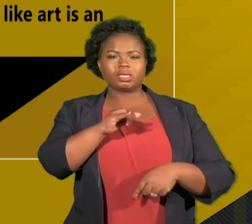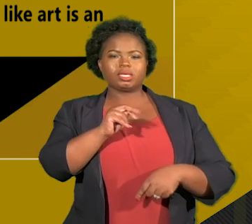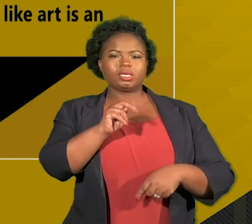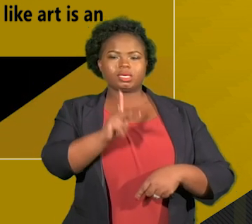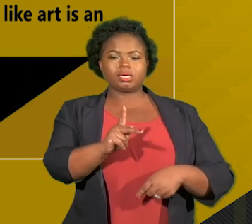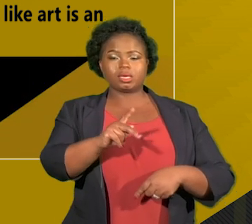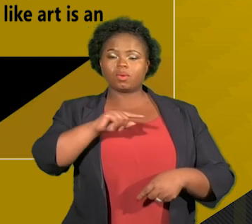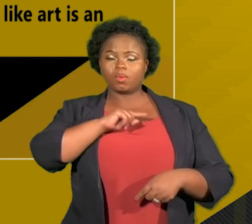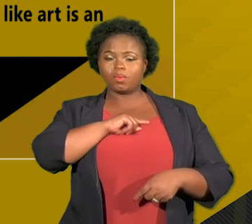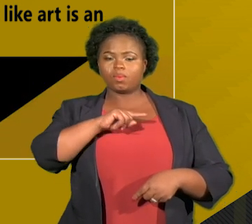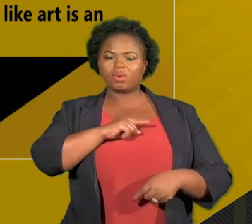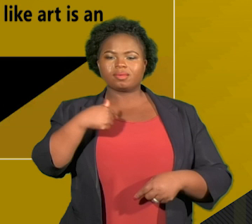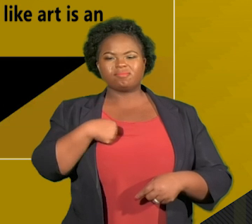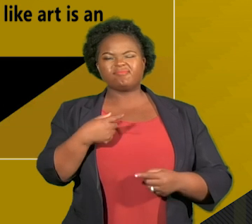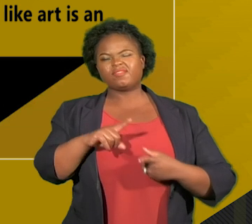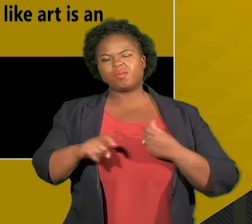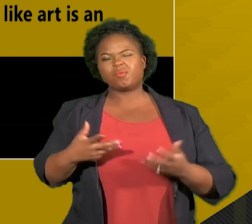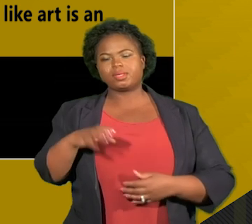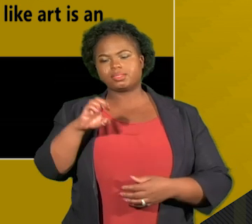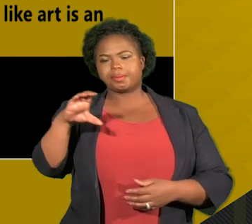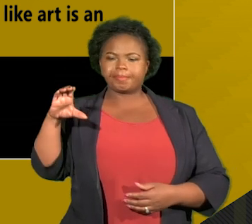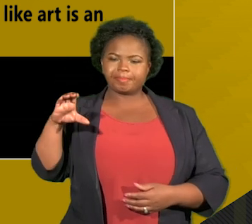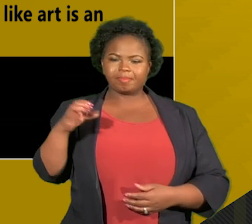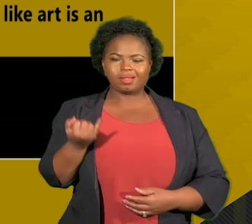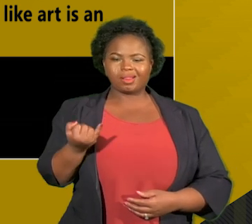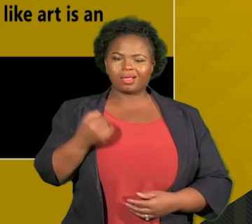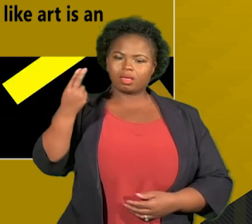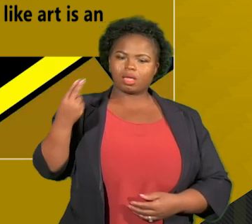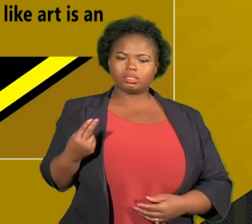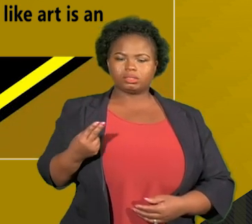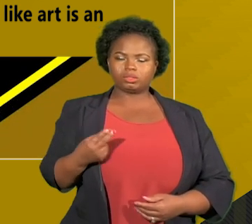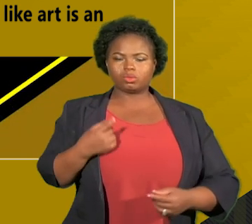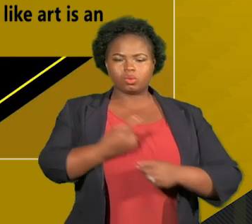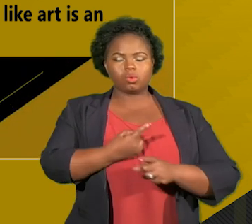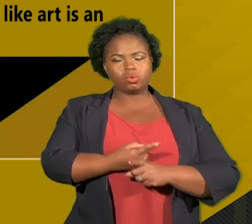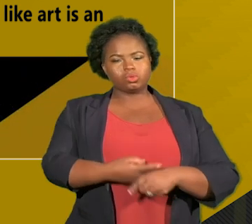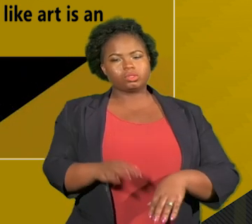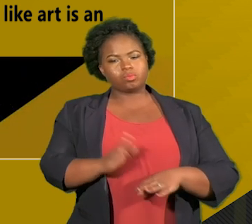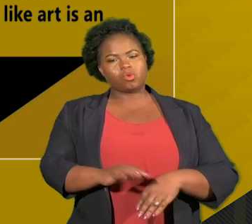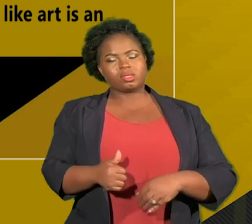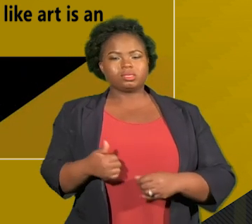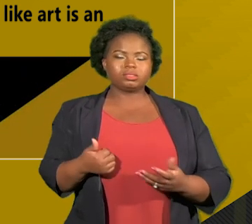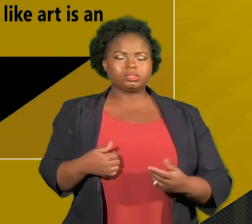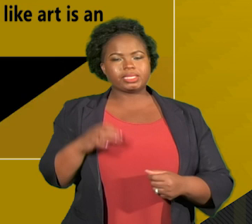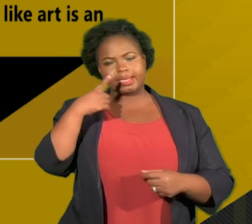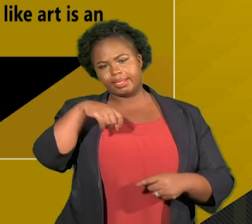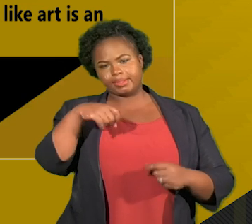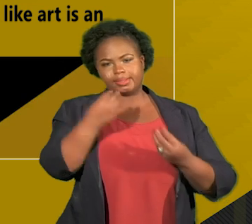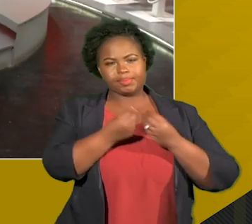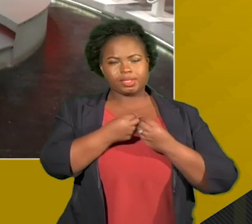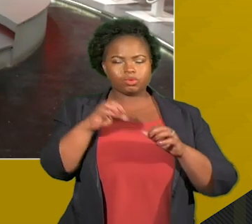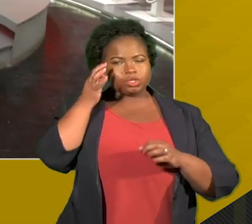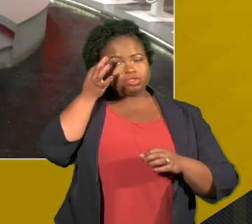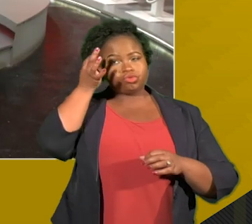a disadvantaged area in Jenga Eastern Cape, it's almost like art is illusion or more than irreality. Sure. So